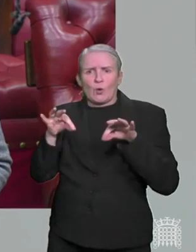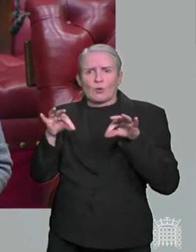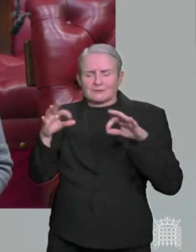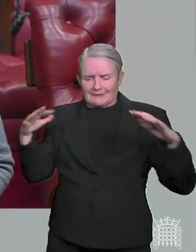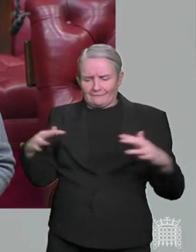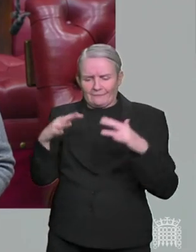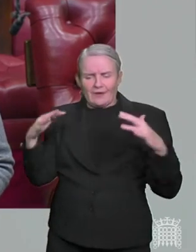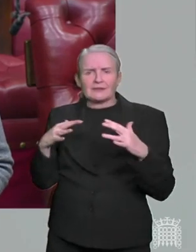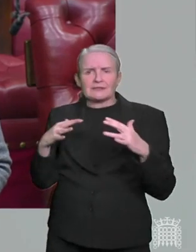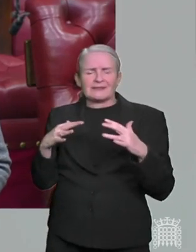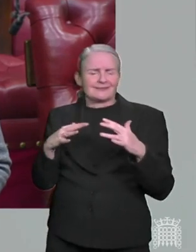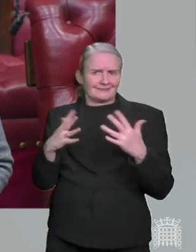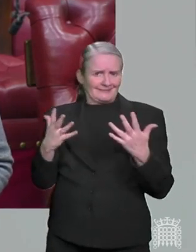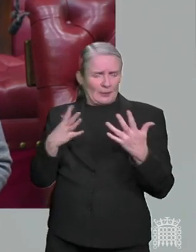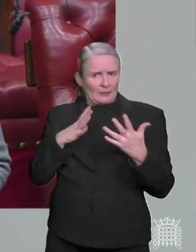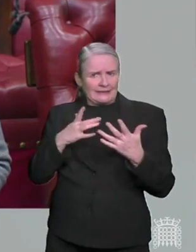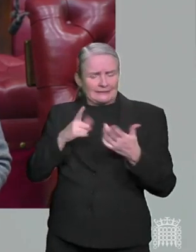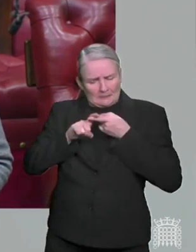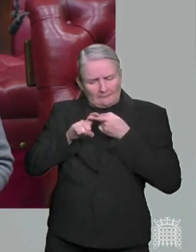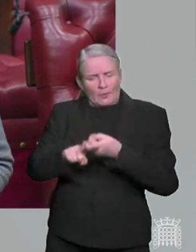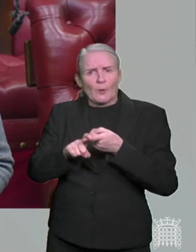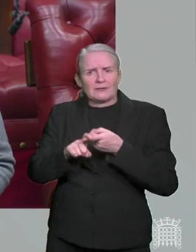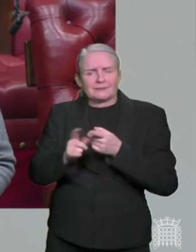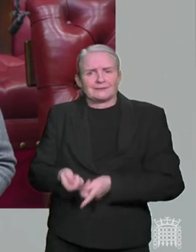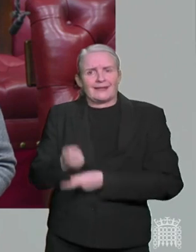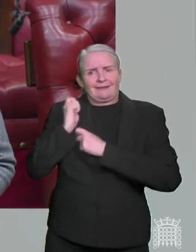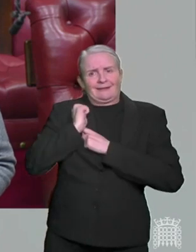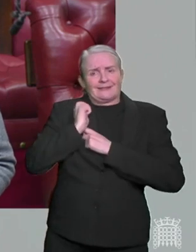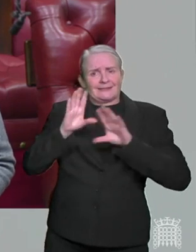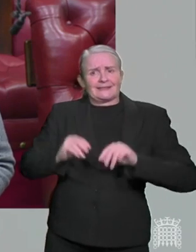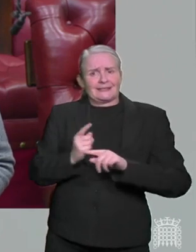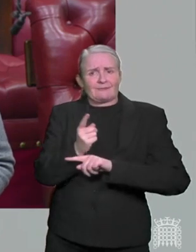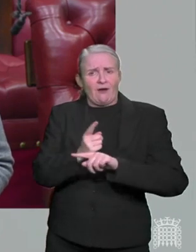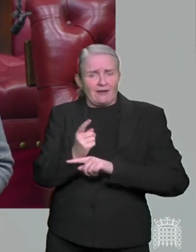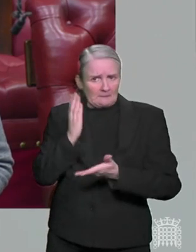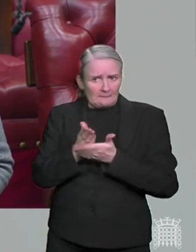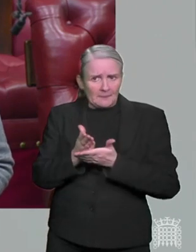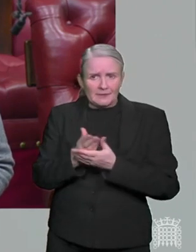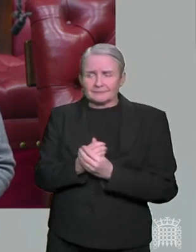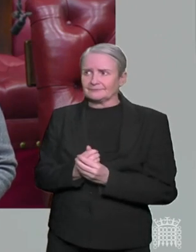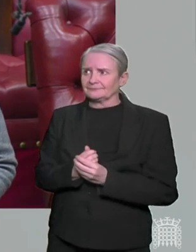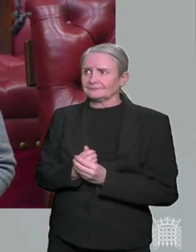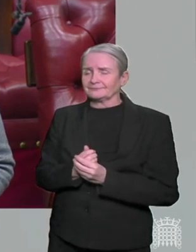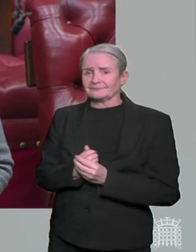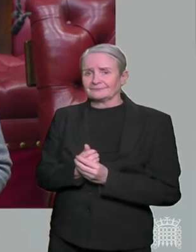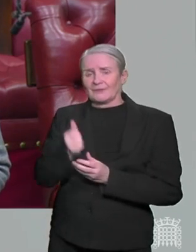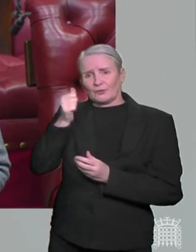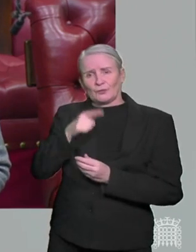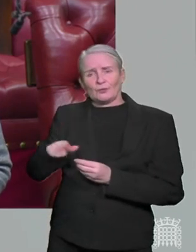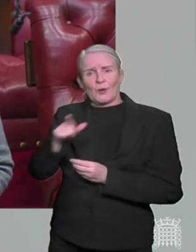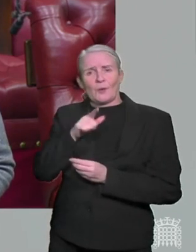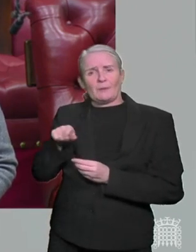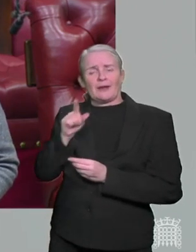We need a permanent ceasefire now. But very specifically, I'm sure the Noble Lord is aware of the awful fate of 6-year-old